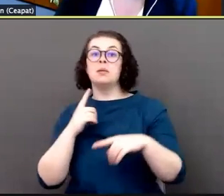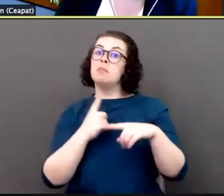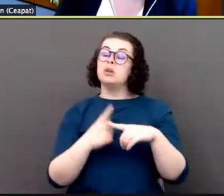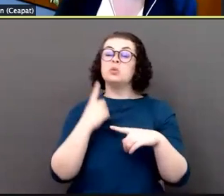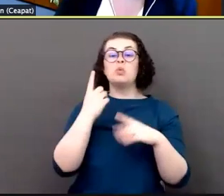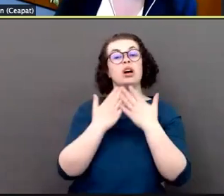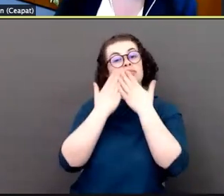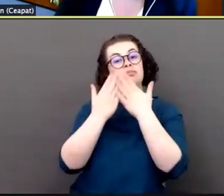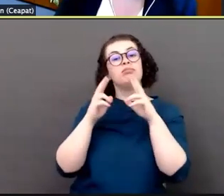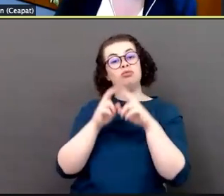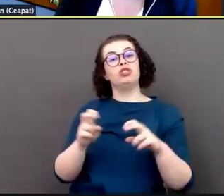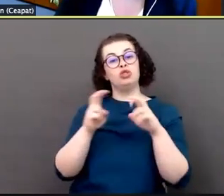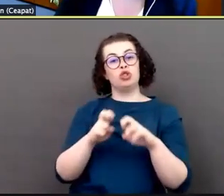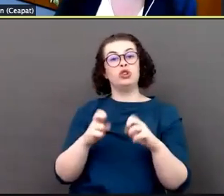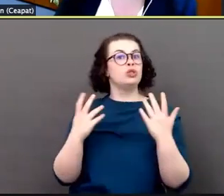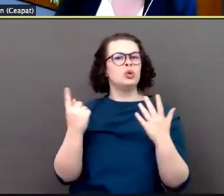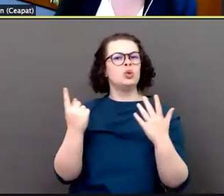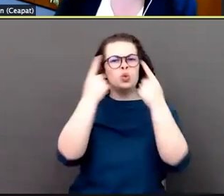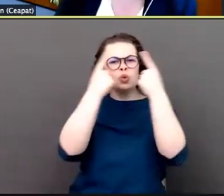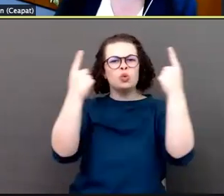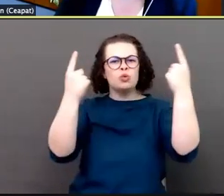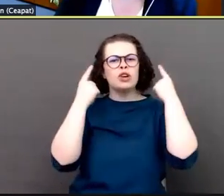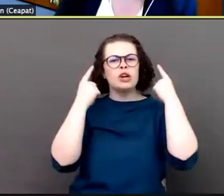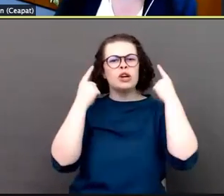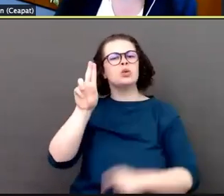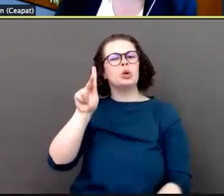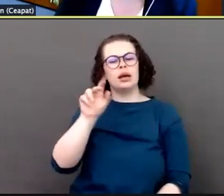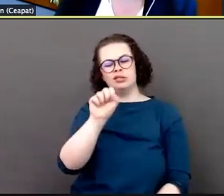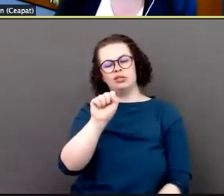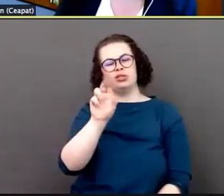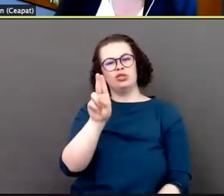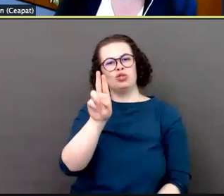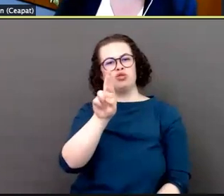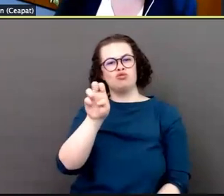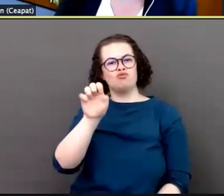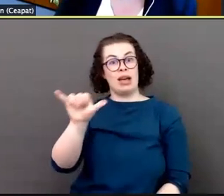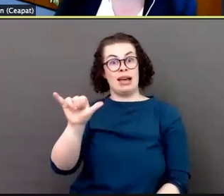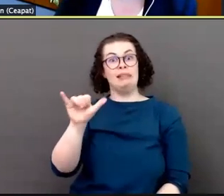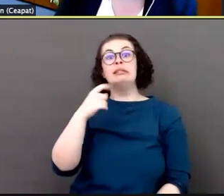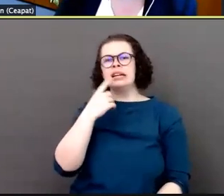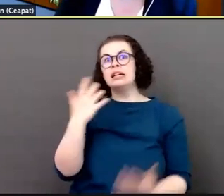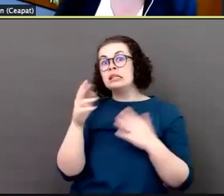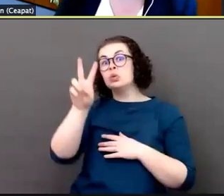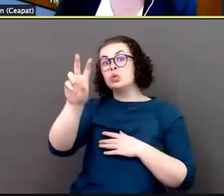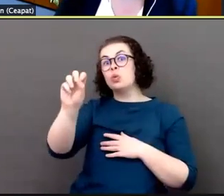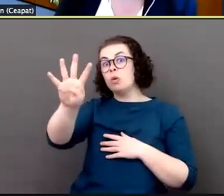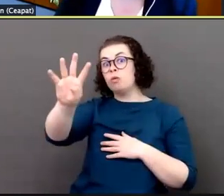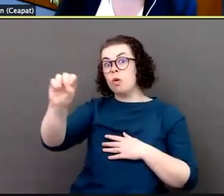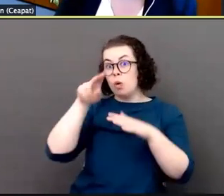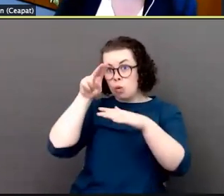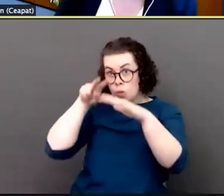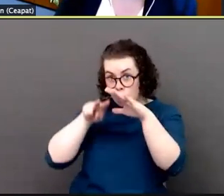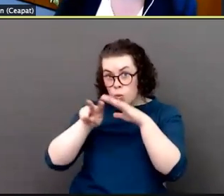the University of Surrey in 2040 for the European Commission, travelers